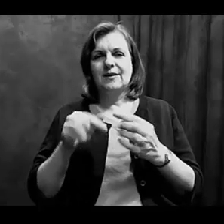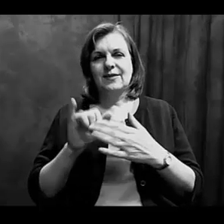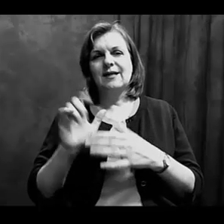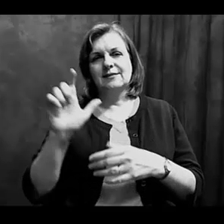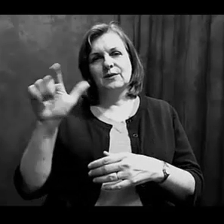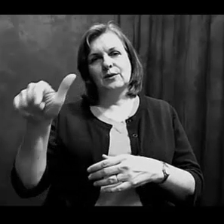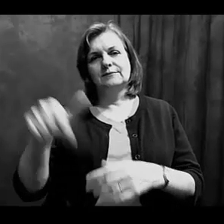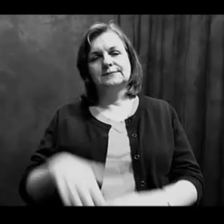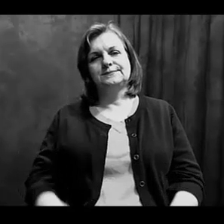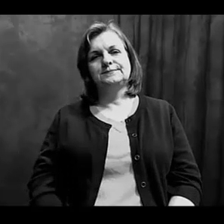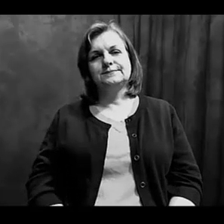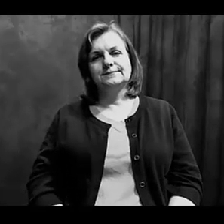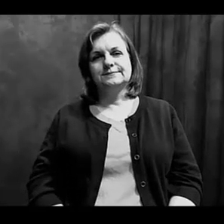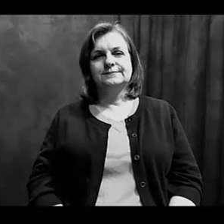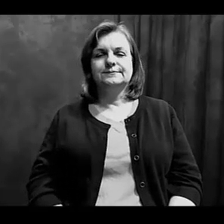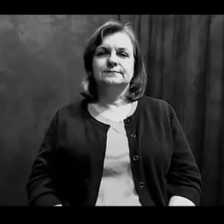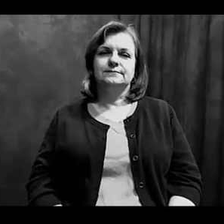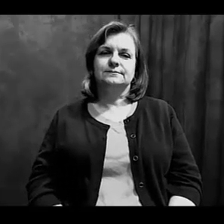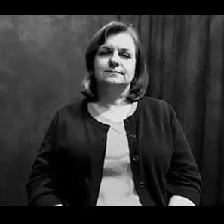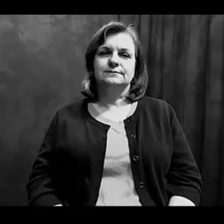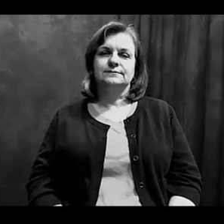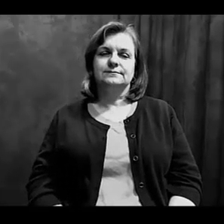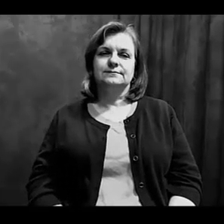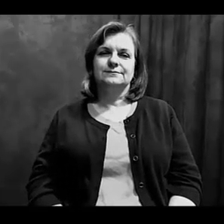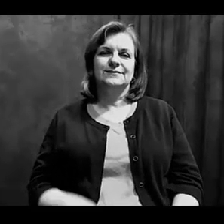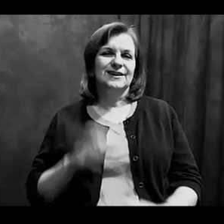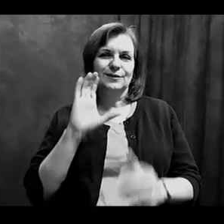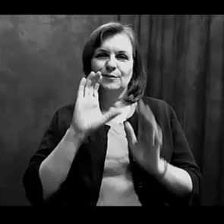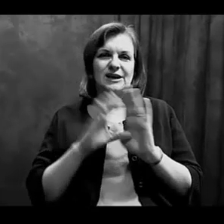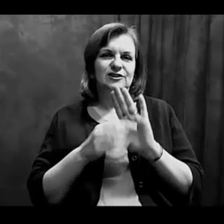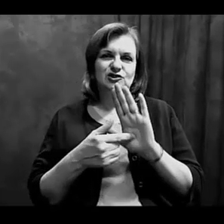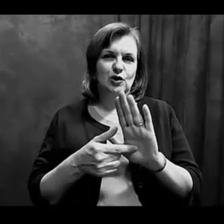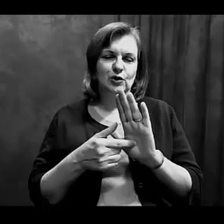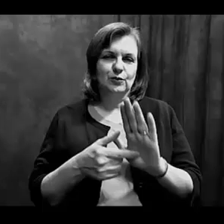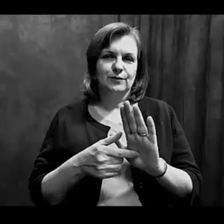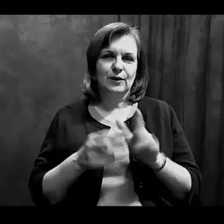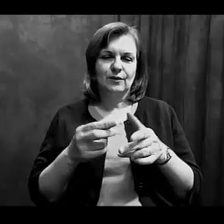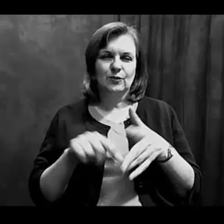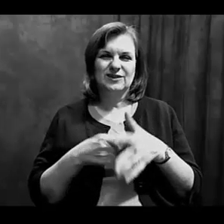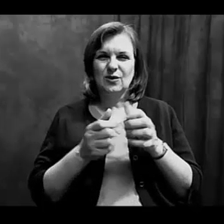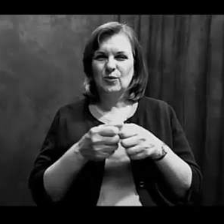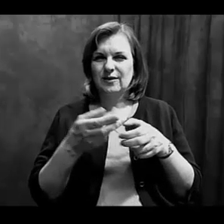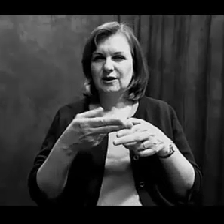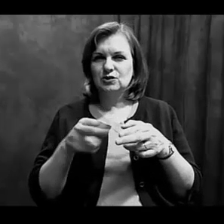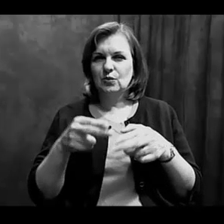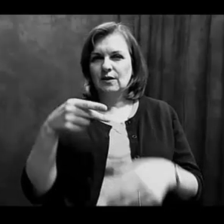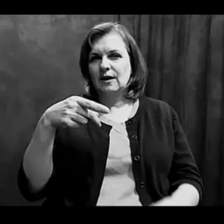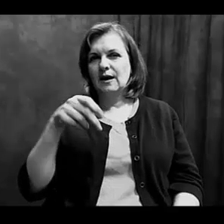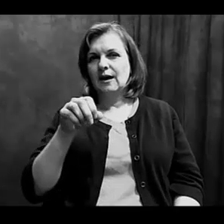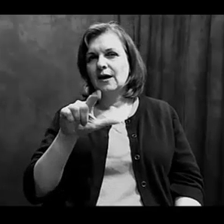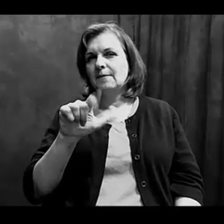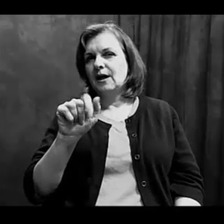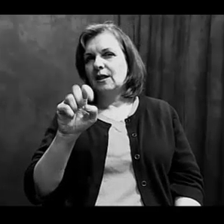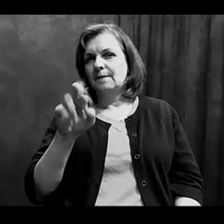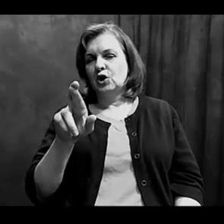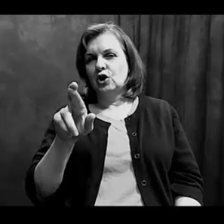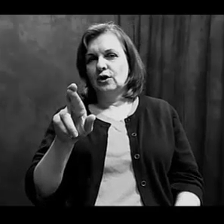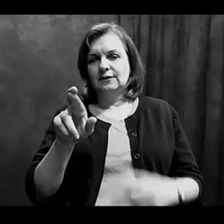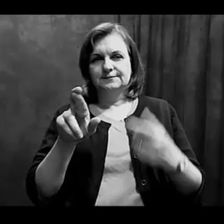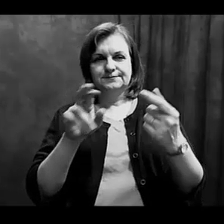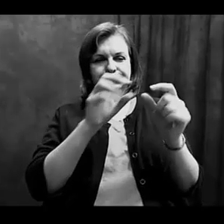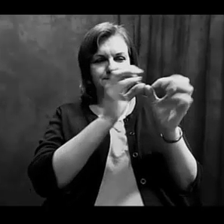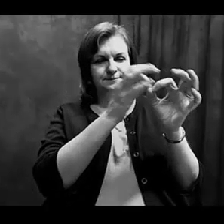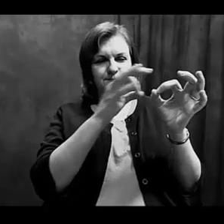do this. We will talk about this in much more detail later on. Just to show you, we're taking this very